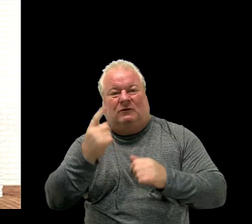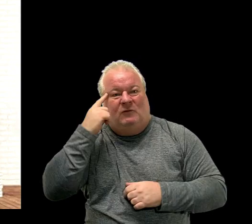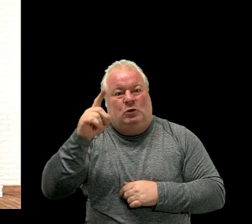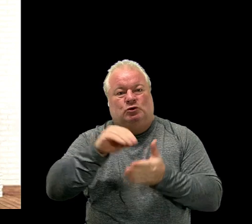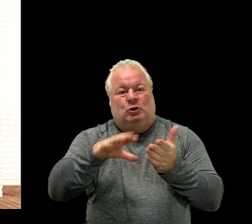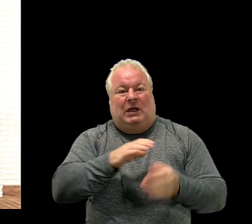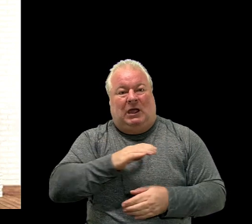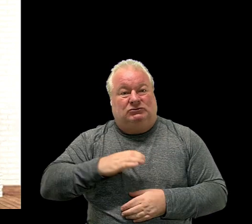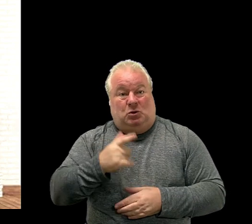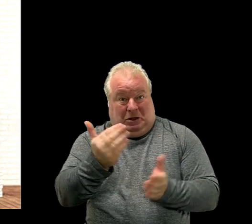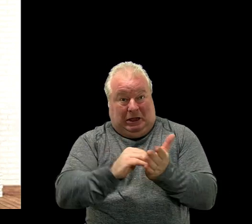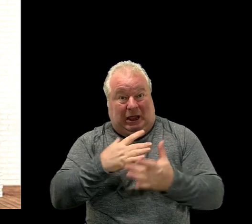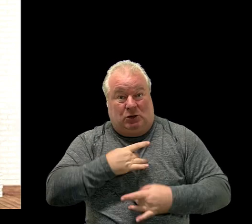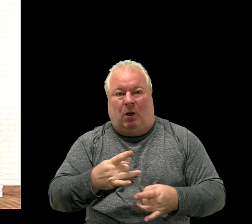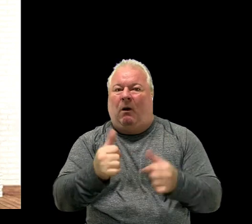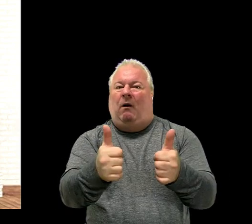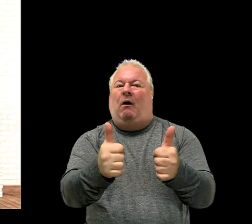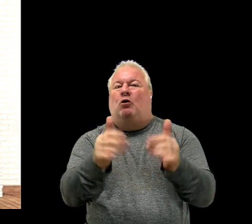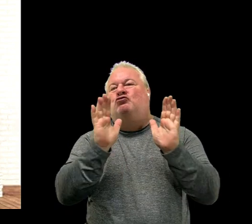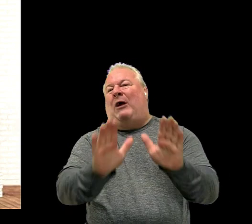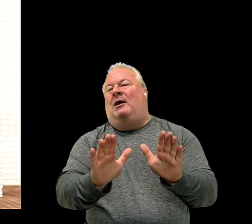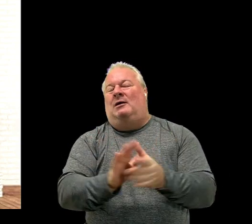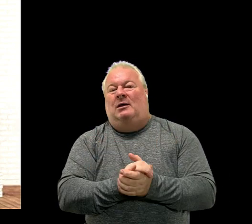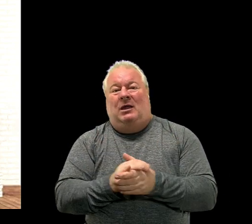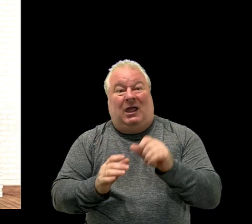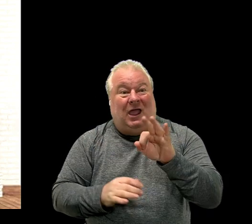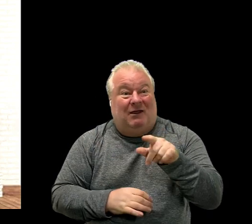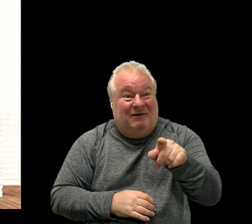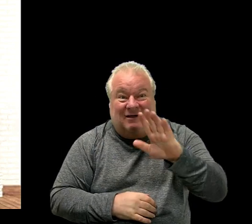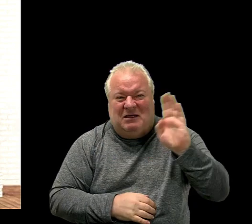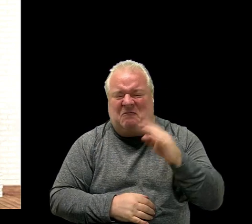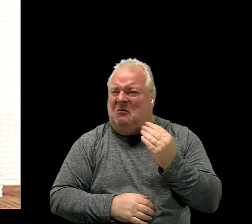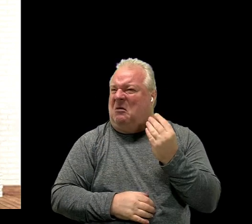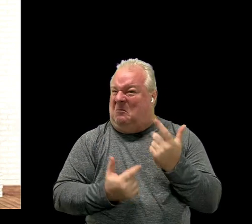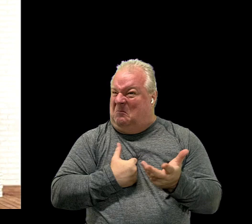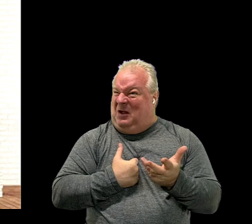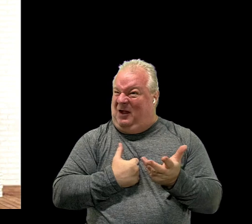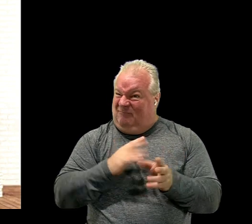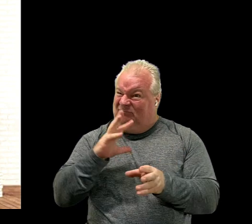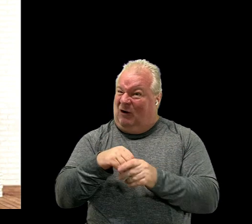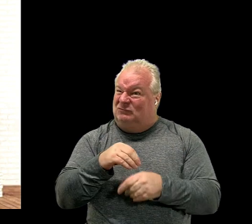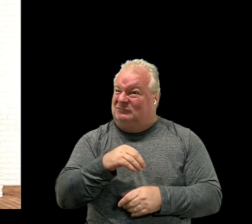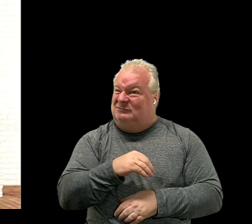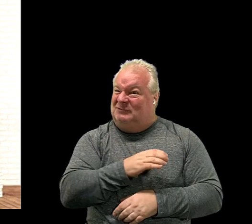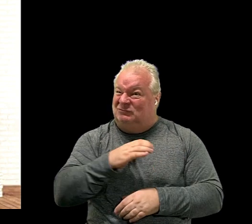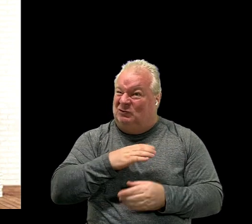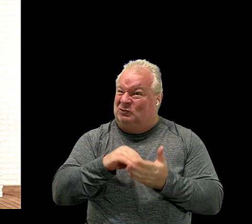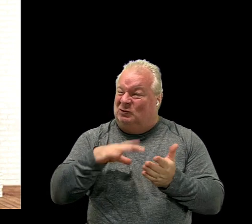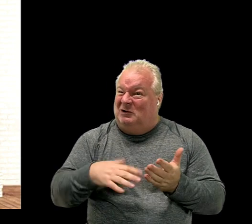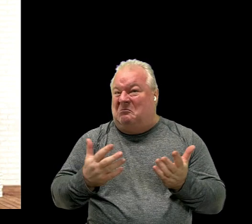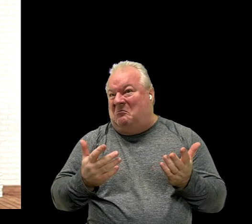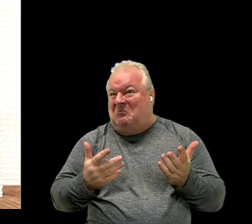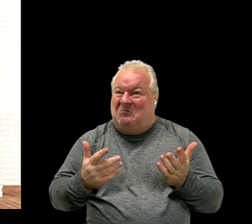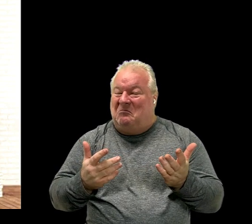year, great. And if you've never considered running, but you